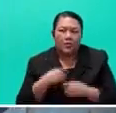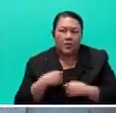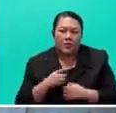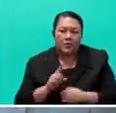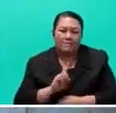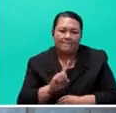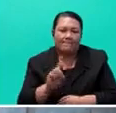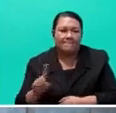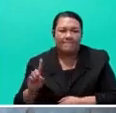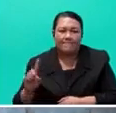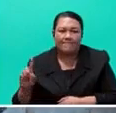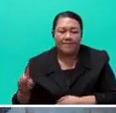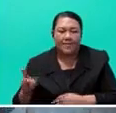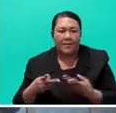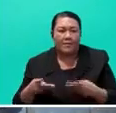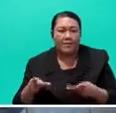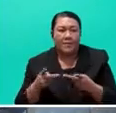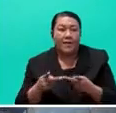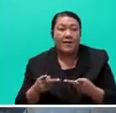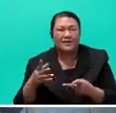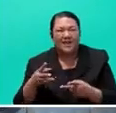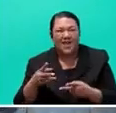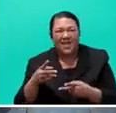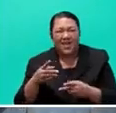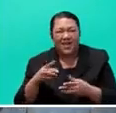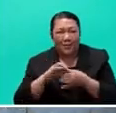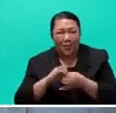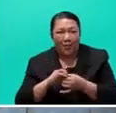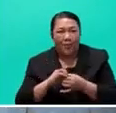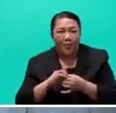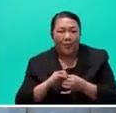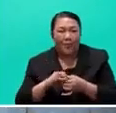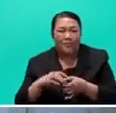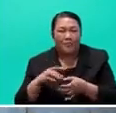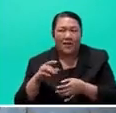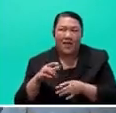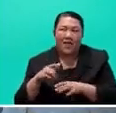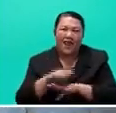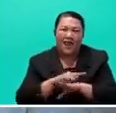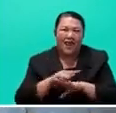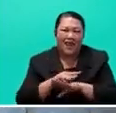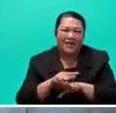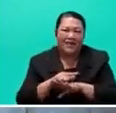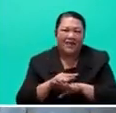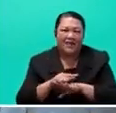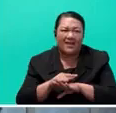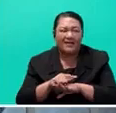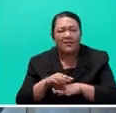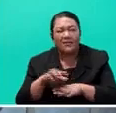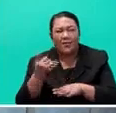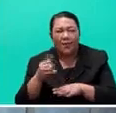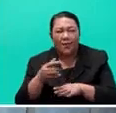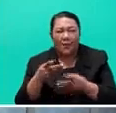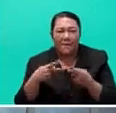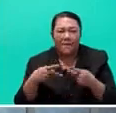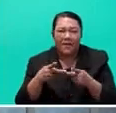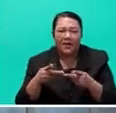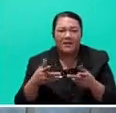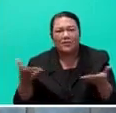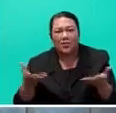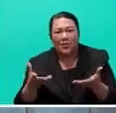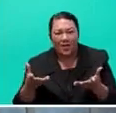sites and especially we visited Levuka. One of the reasons why it was actually referred